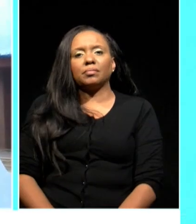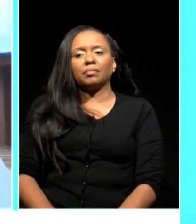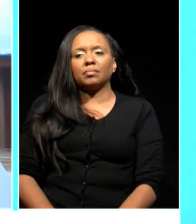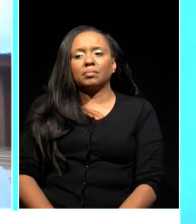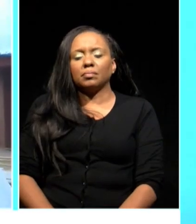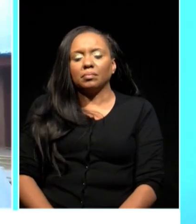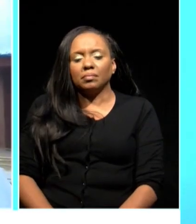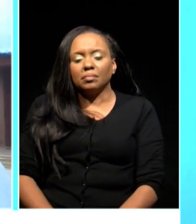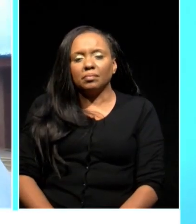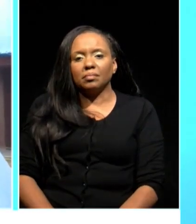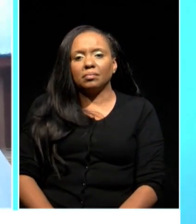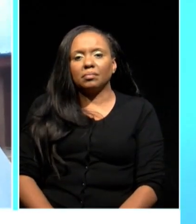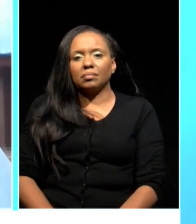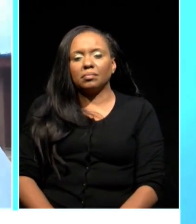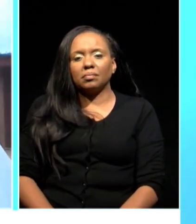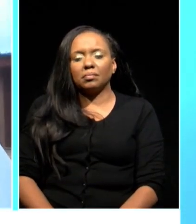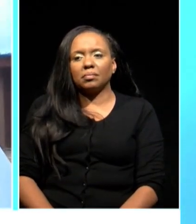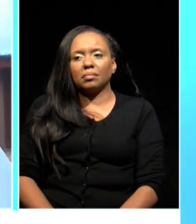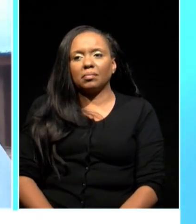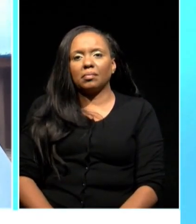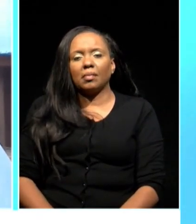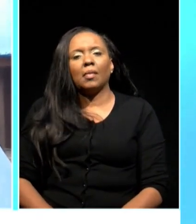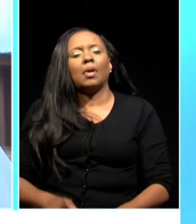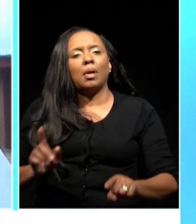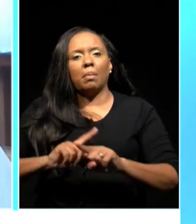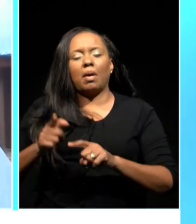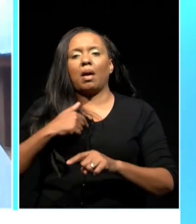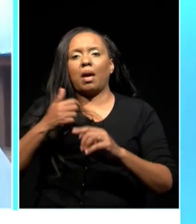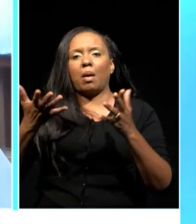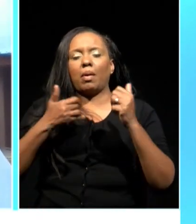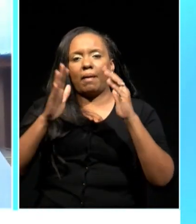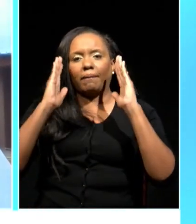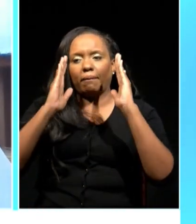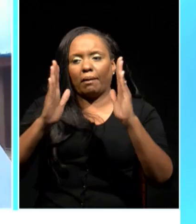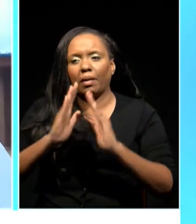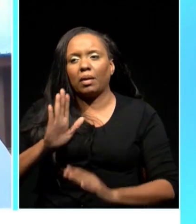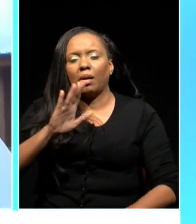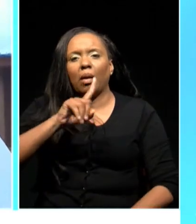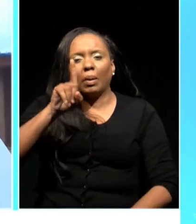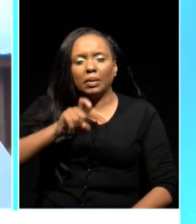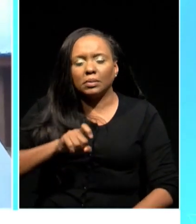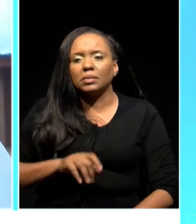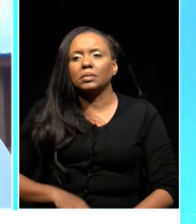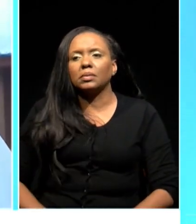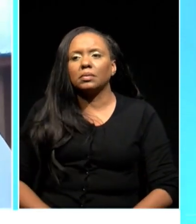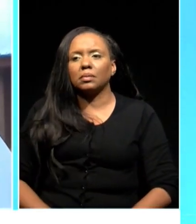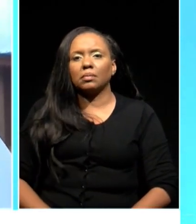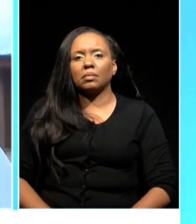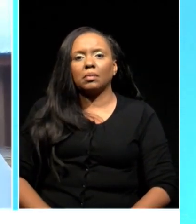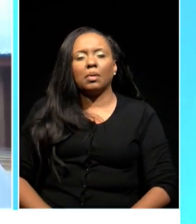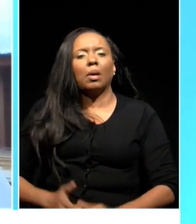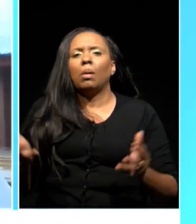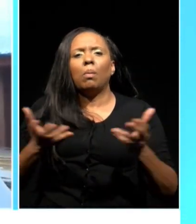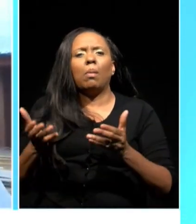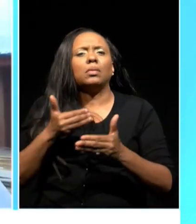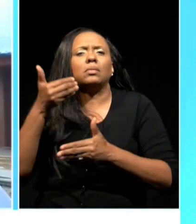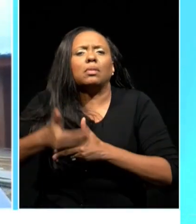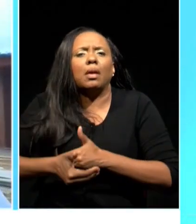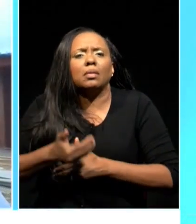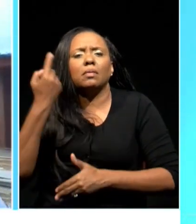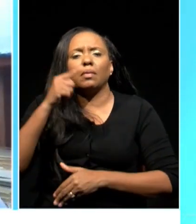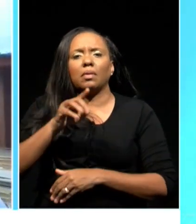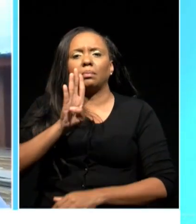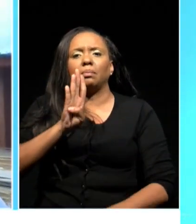originally is one that we should focus on in relation to where is the Barbados Labour Party, what is next for the Barbados Labour Party.